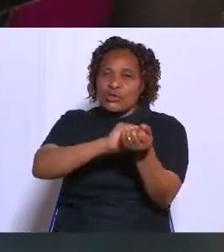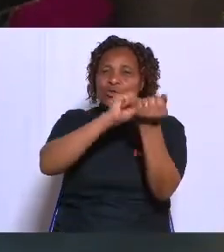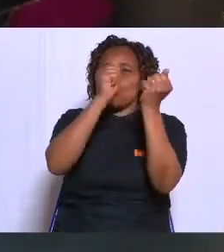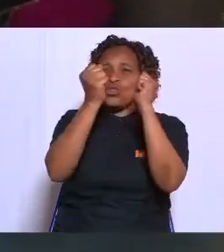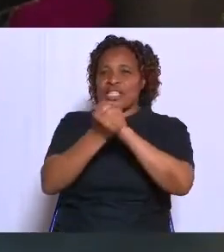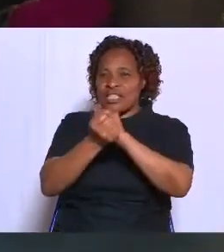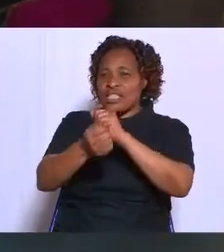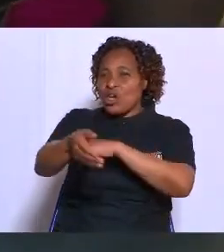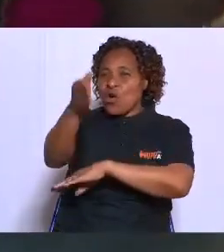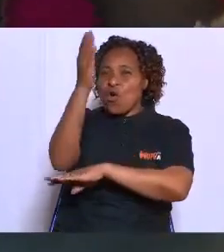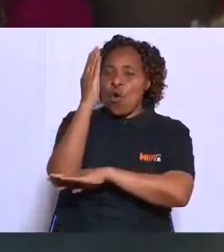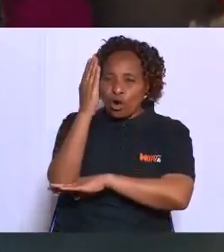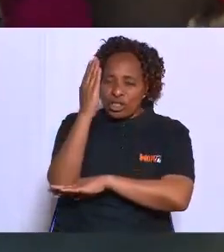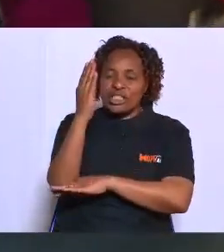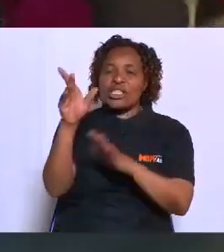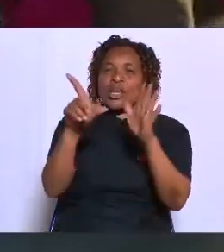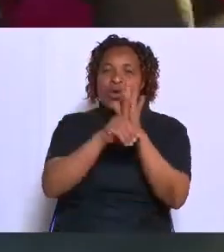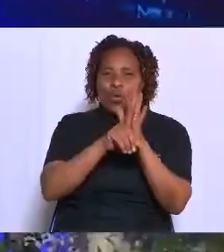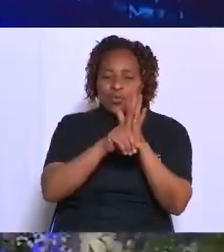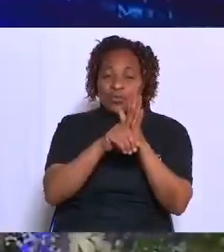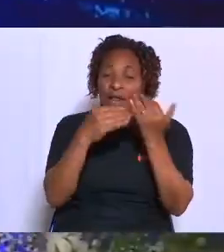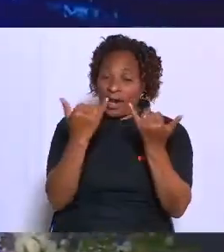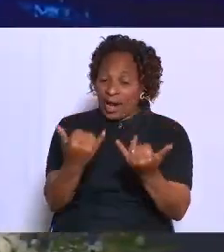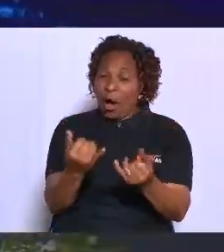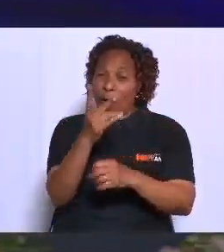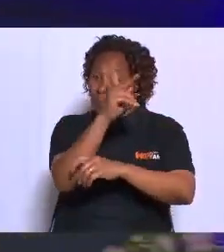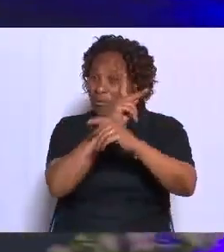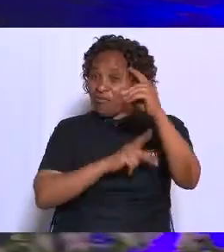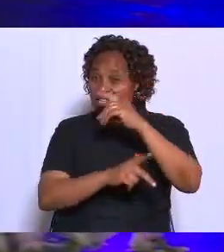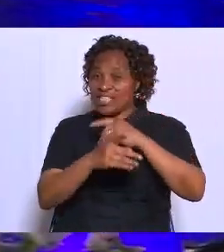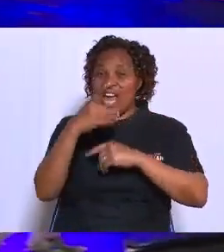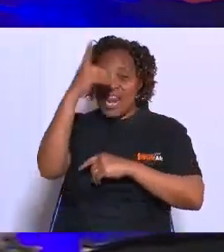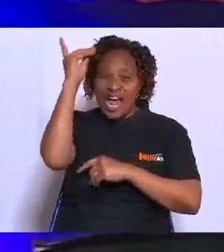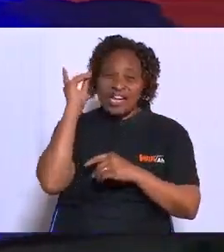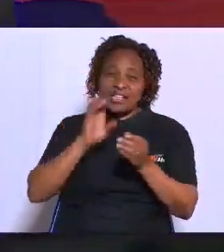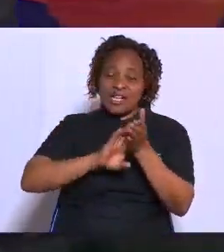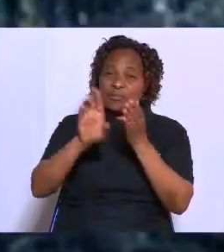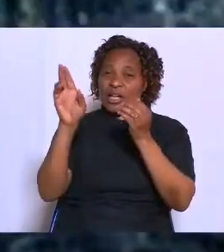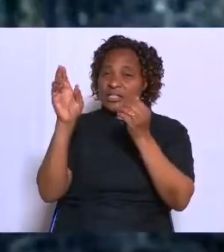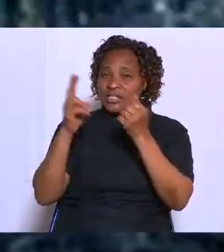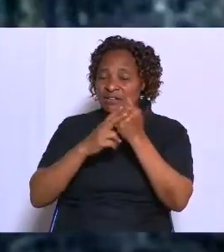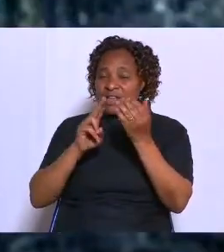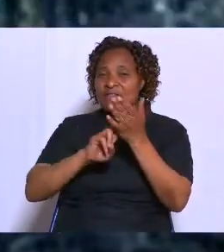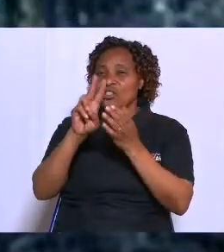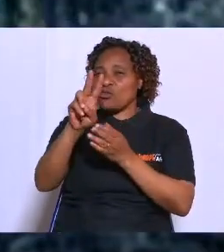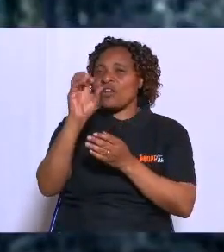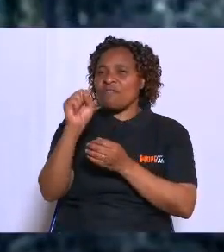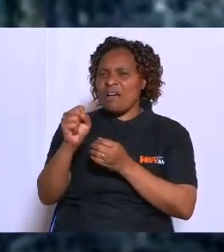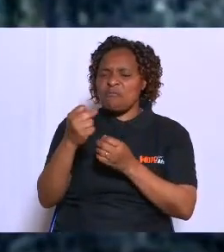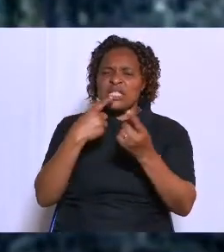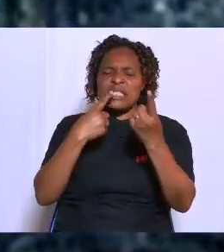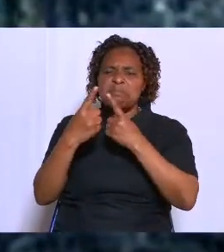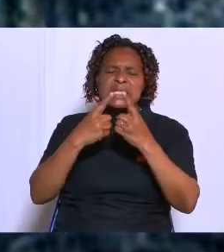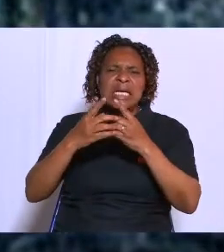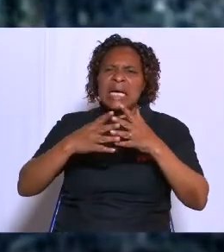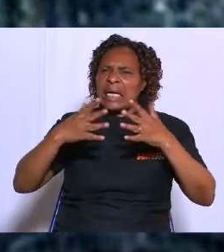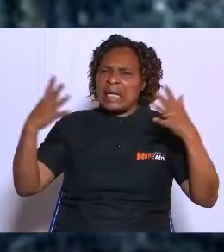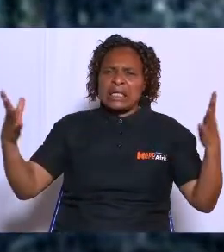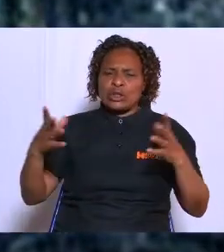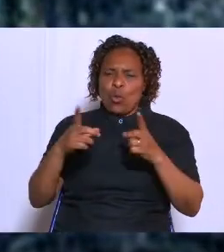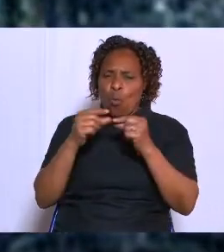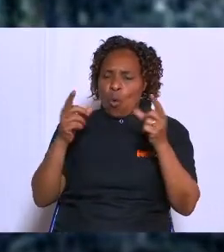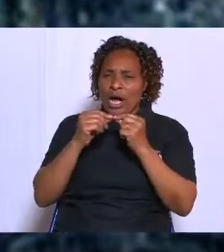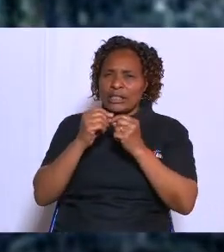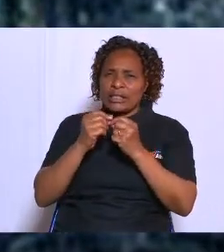God's law notice here's the prophecy Daniel 7 verse 25 he shall speak great words again